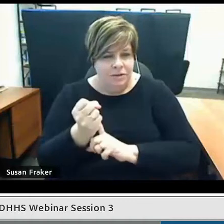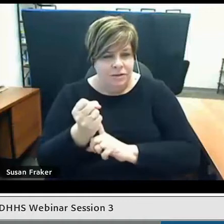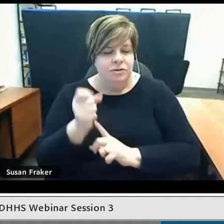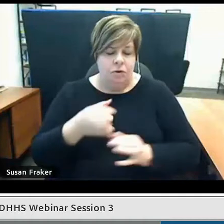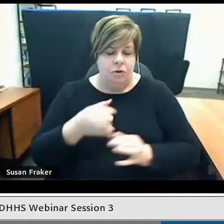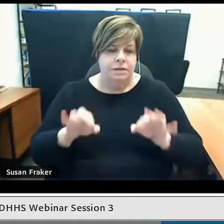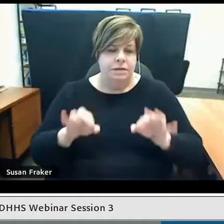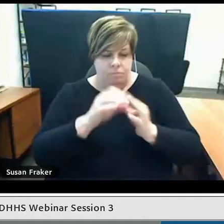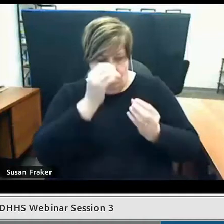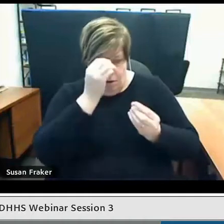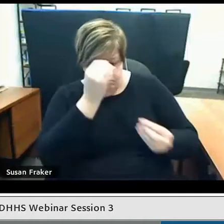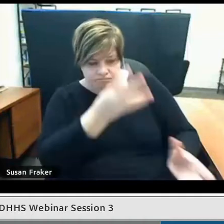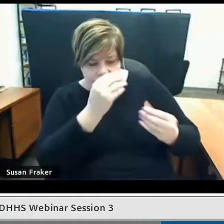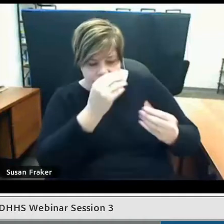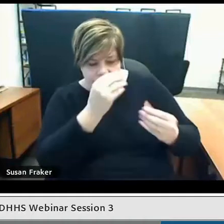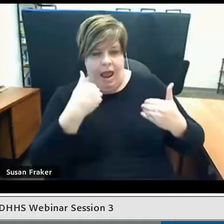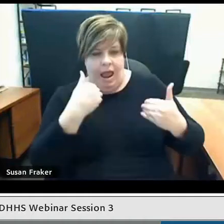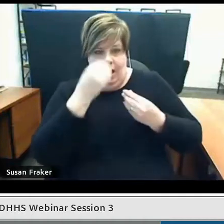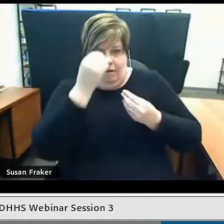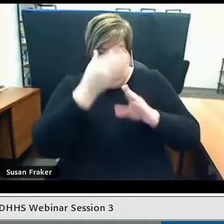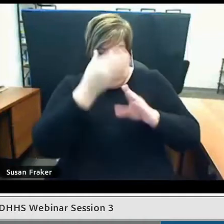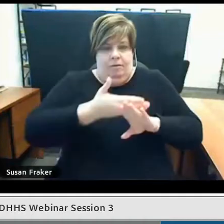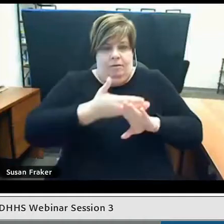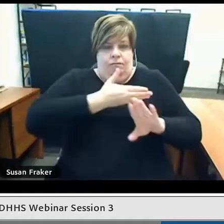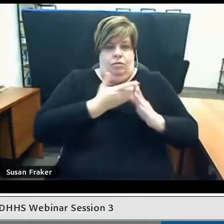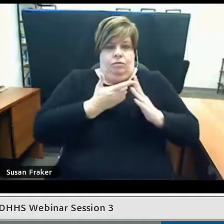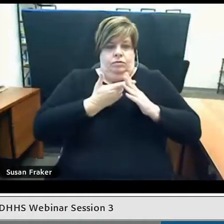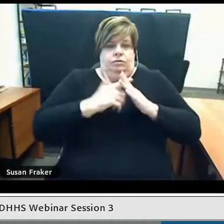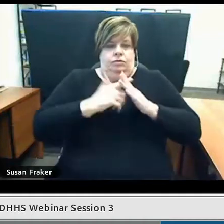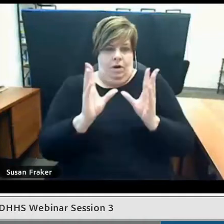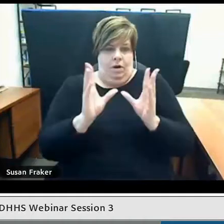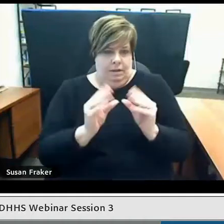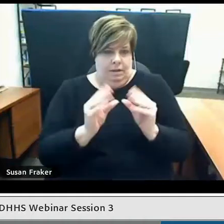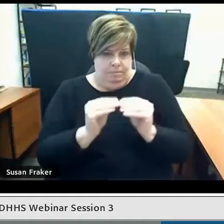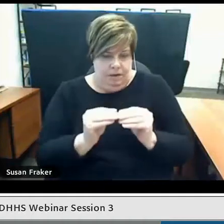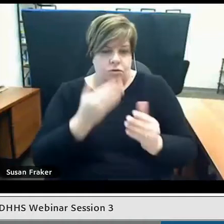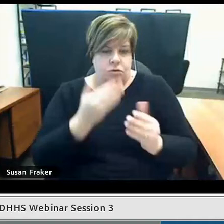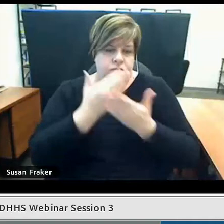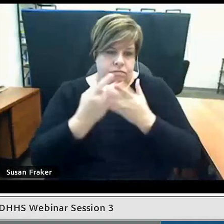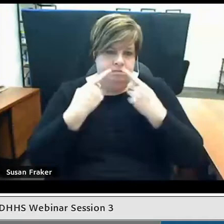important to make sure that they have the information needed to do well with the assignment.